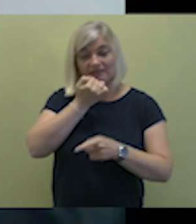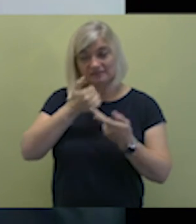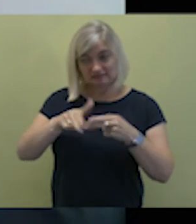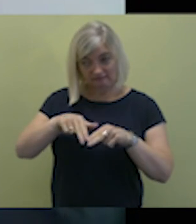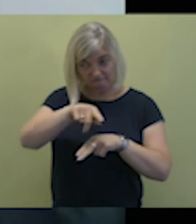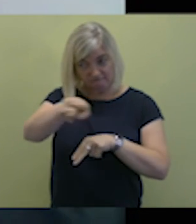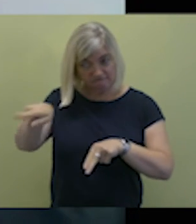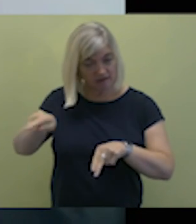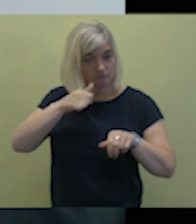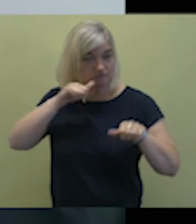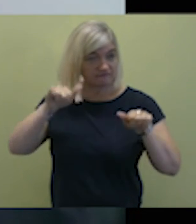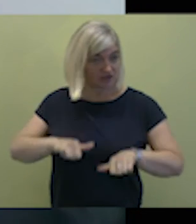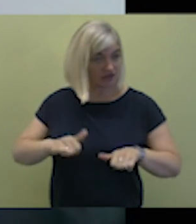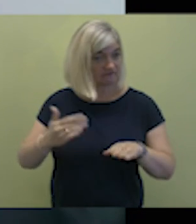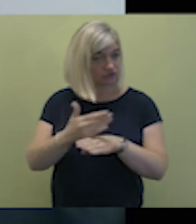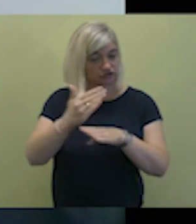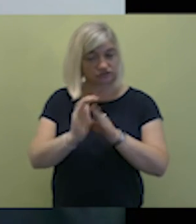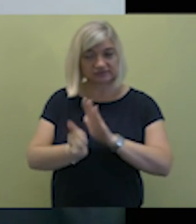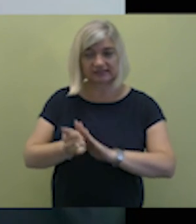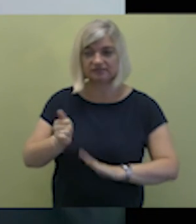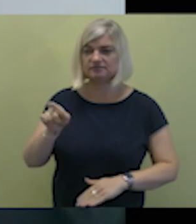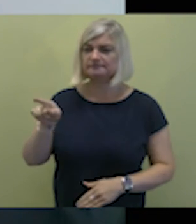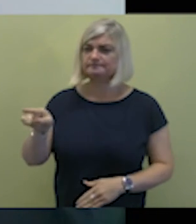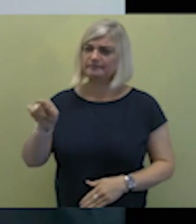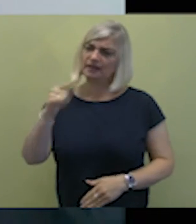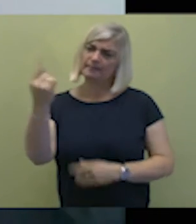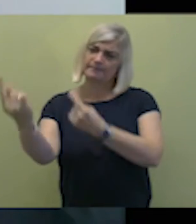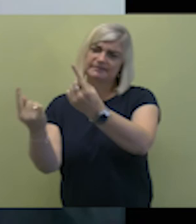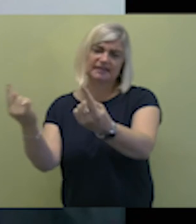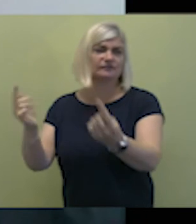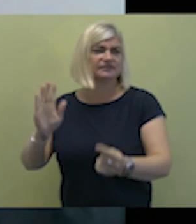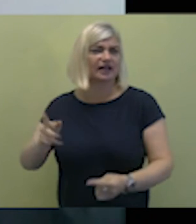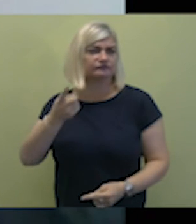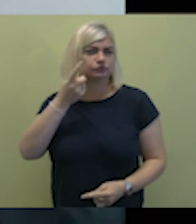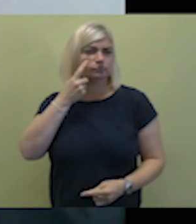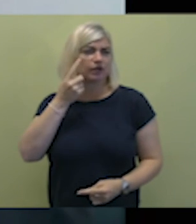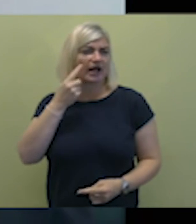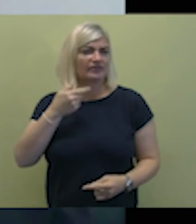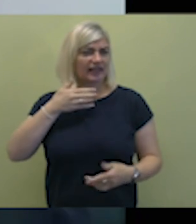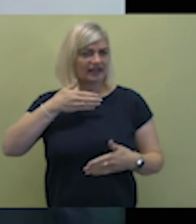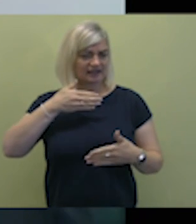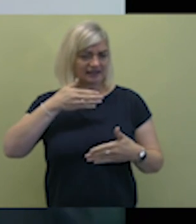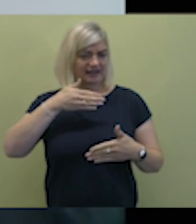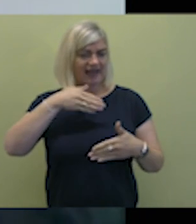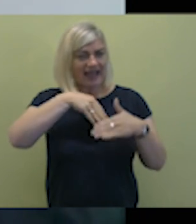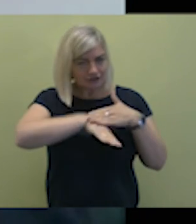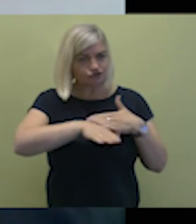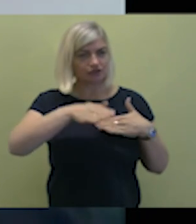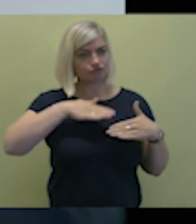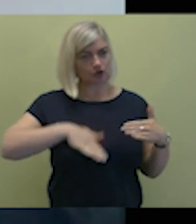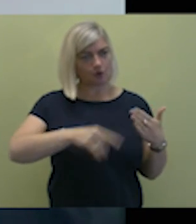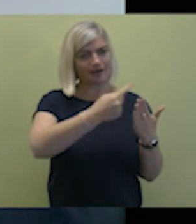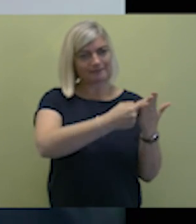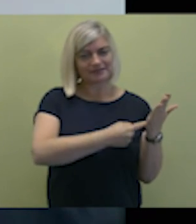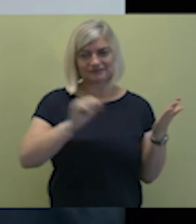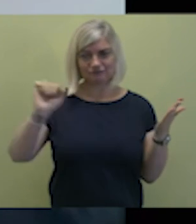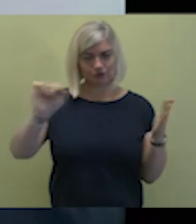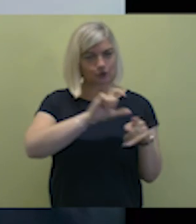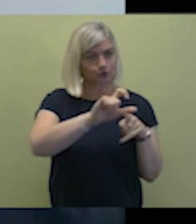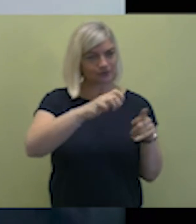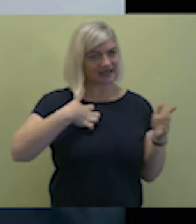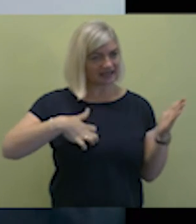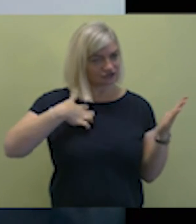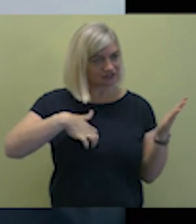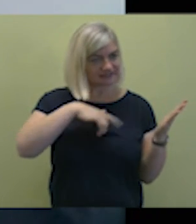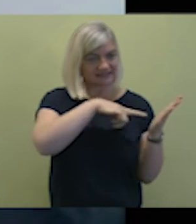those. Obviously, they'd need to look at the entry requirements because English and maths is a key kind of entry for the